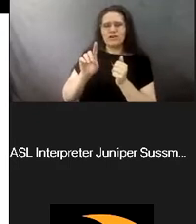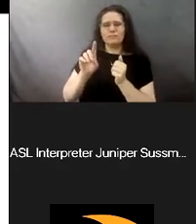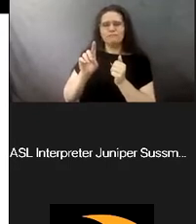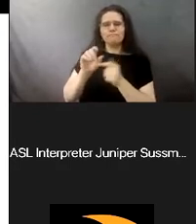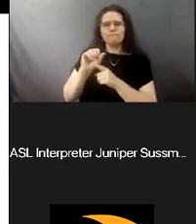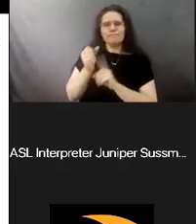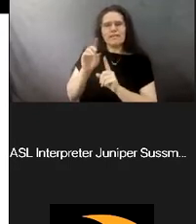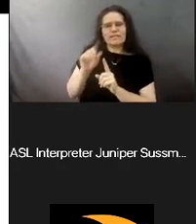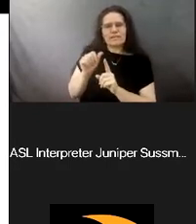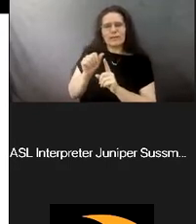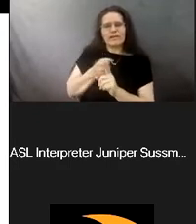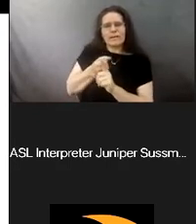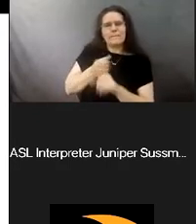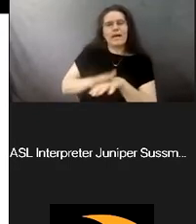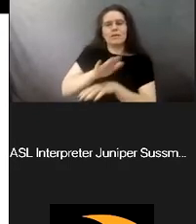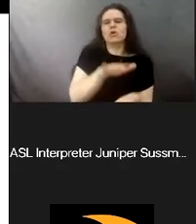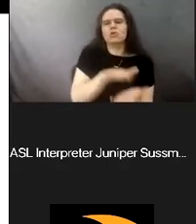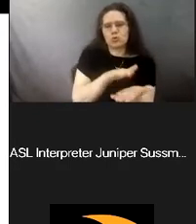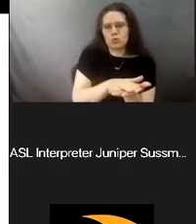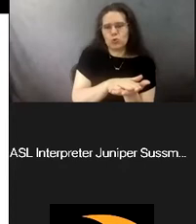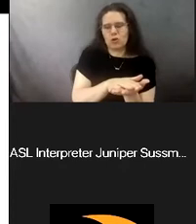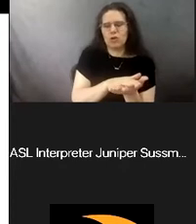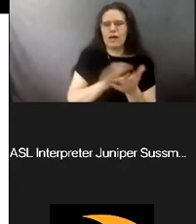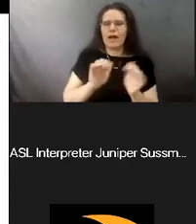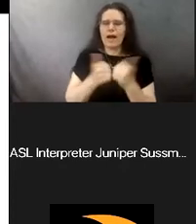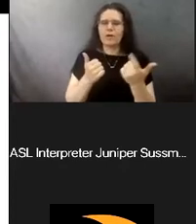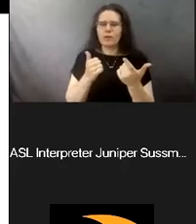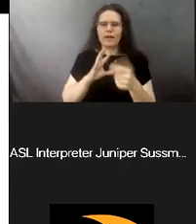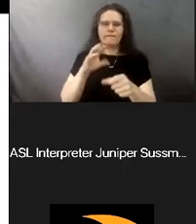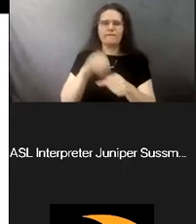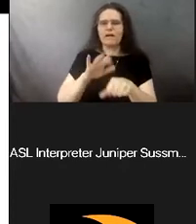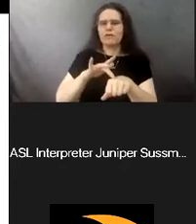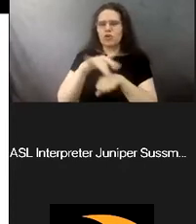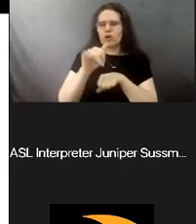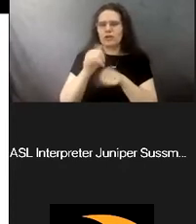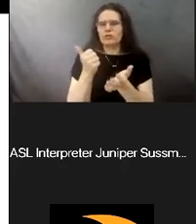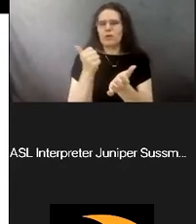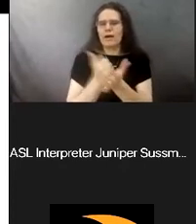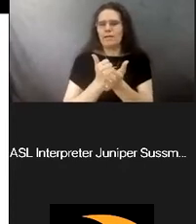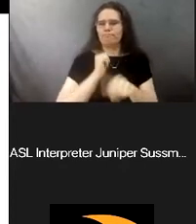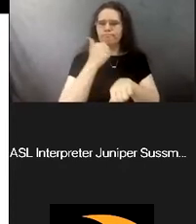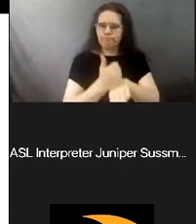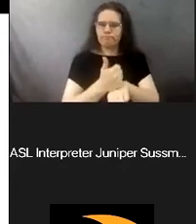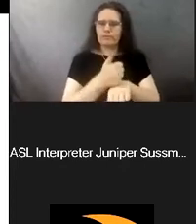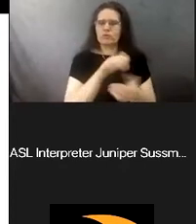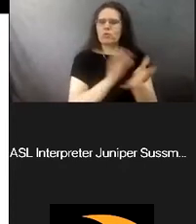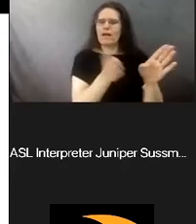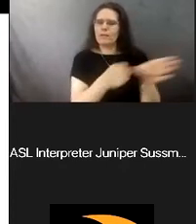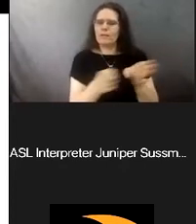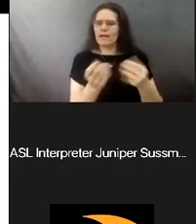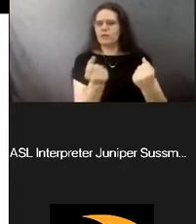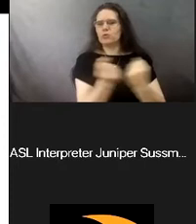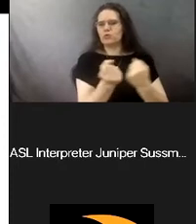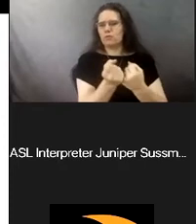mentioned about being proactive. What can we do about this, and how can we help them get a plan set in place in school? And that goes back to starting